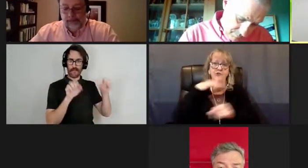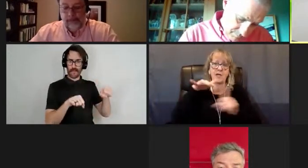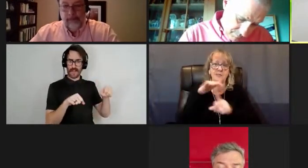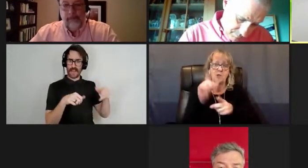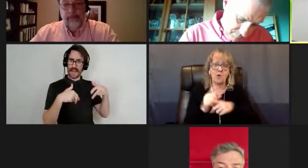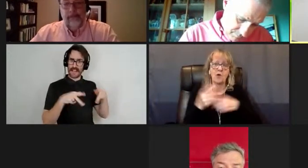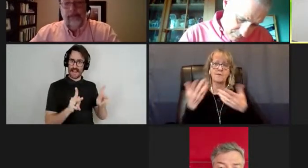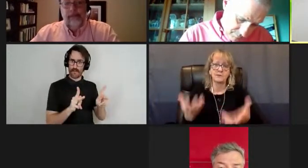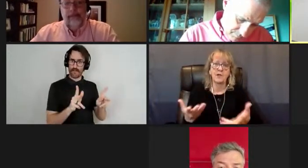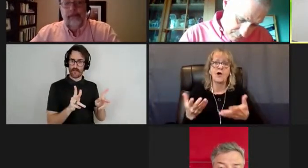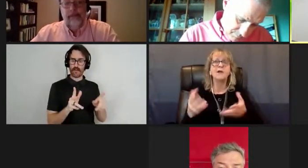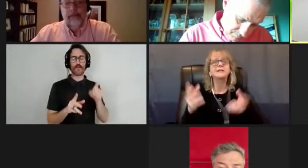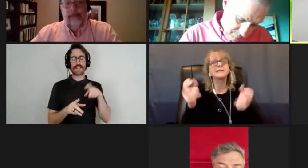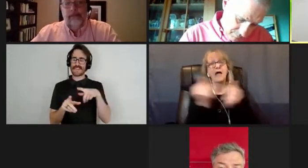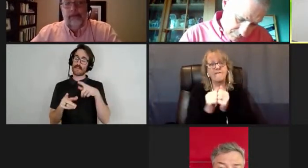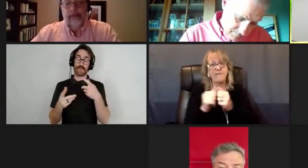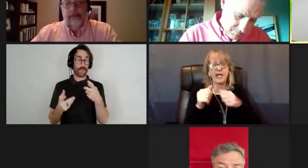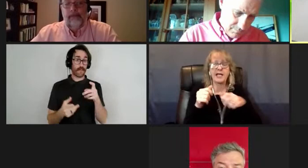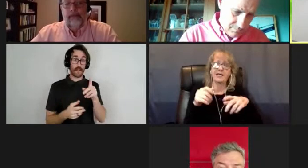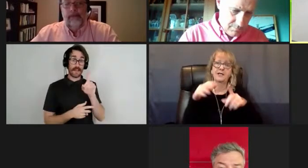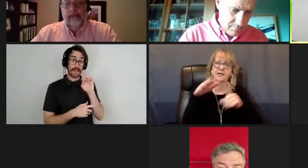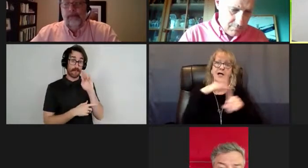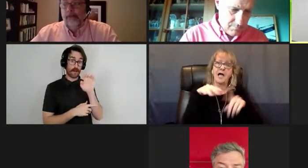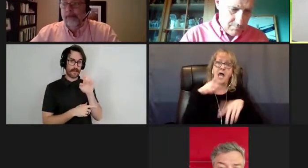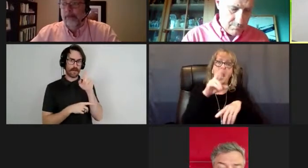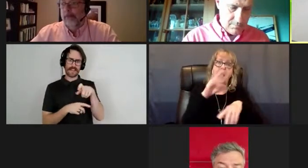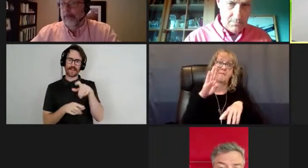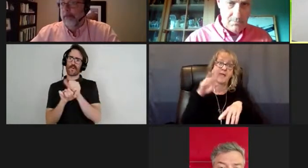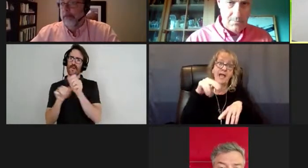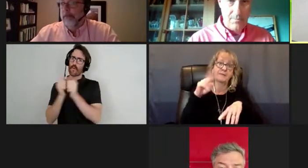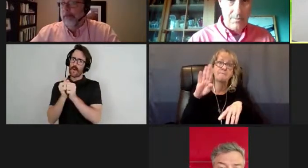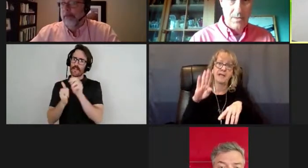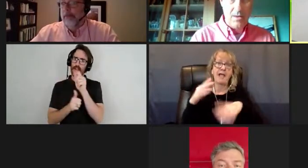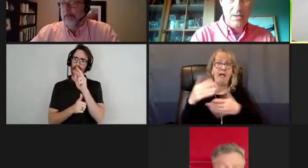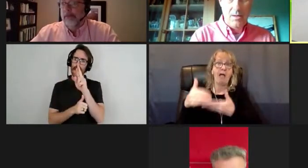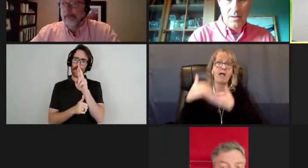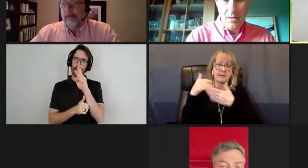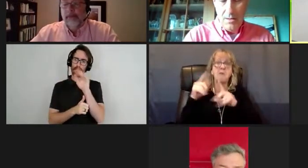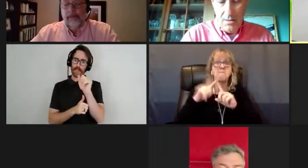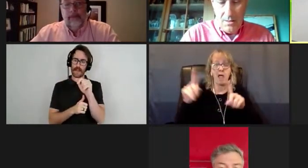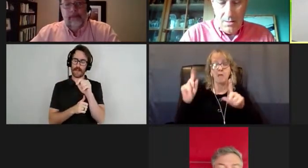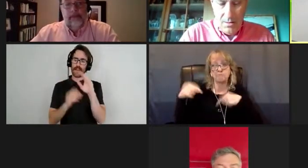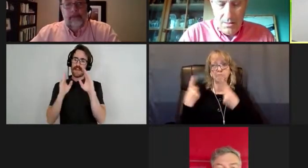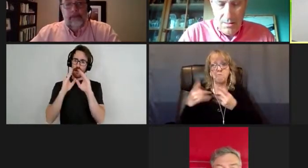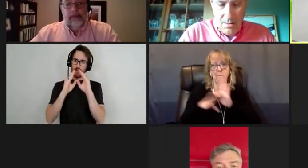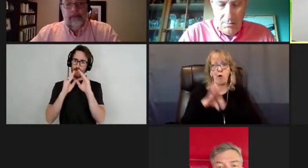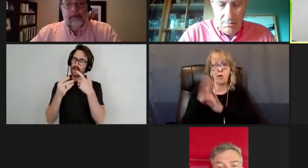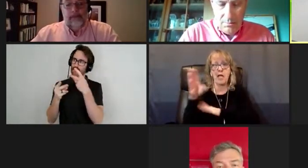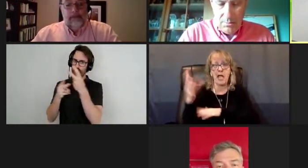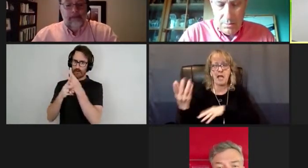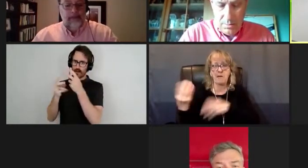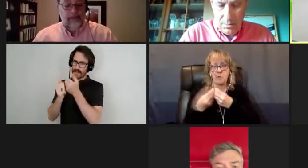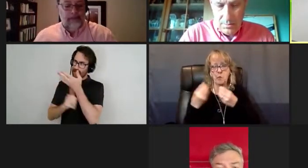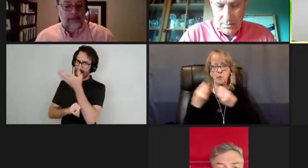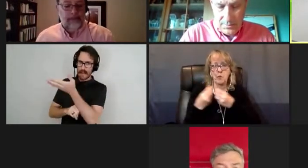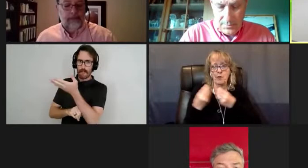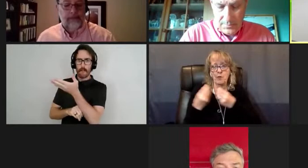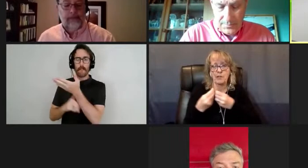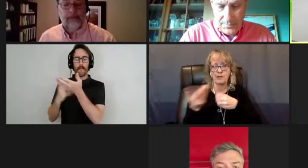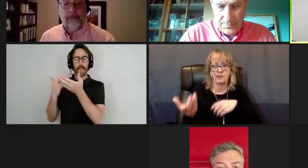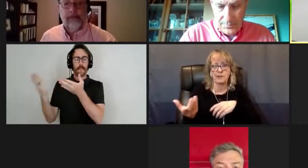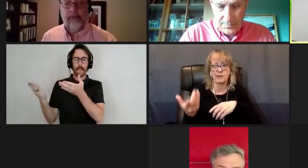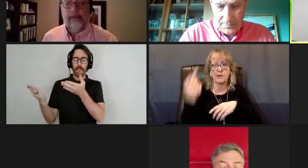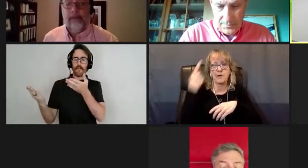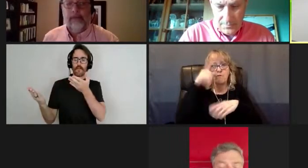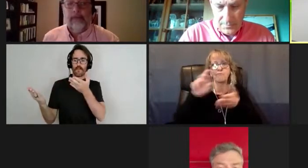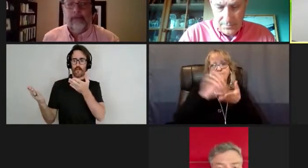and assisting us. And I must say we have made progress since in the last time, so we can get them removed from the platform, et cetera. So, you